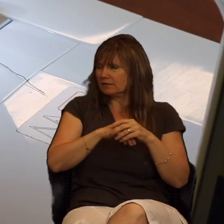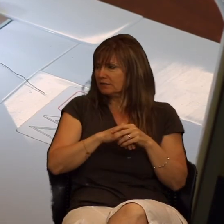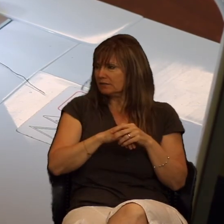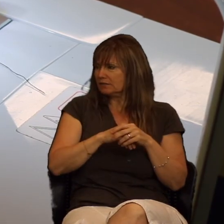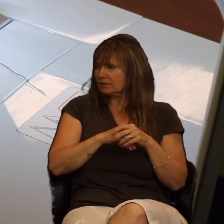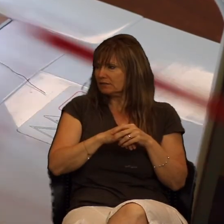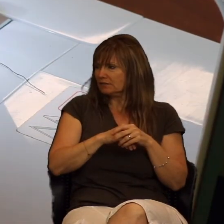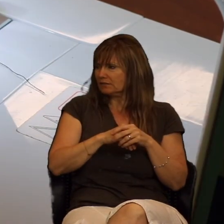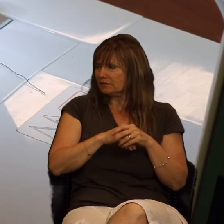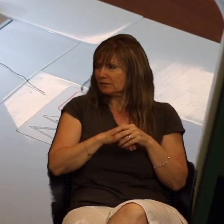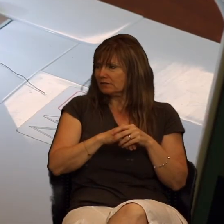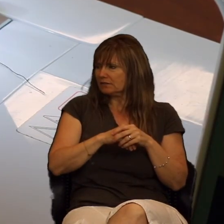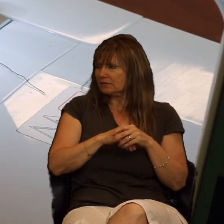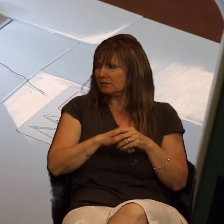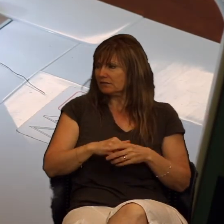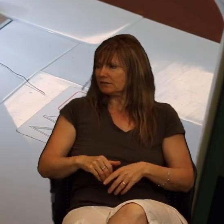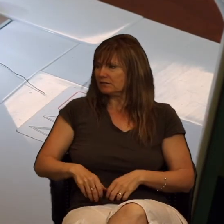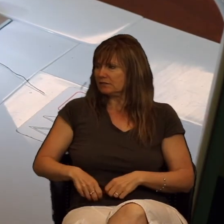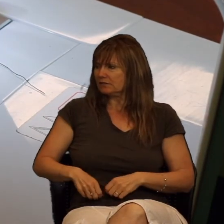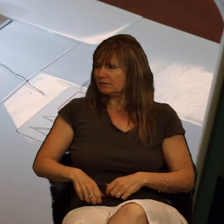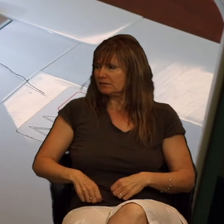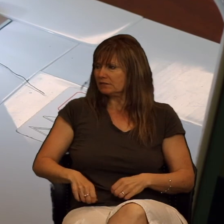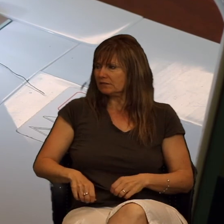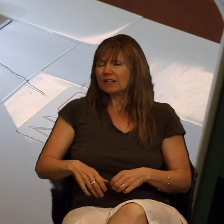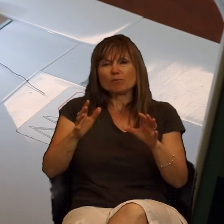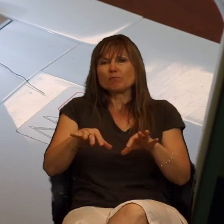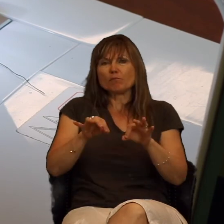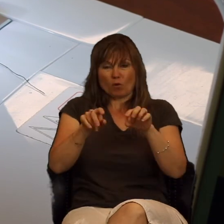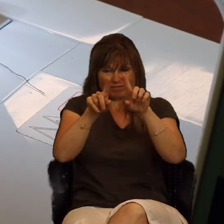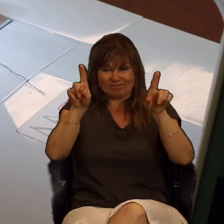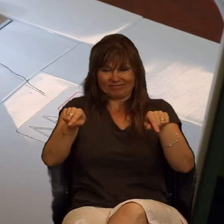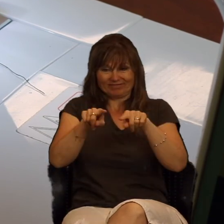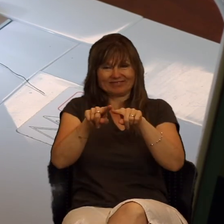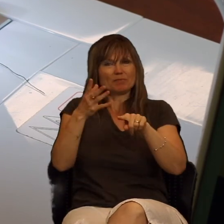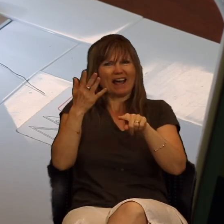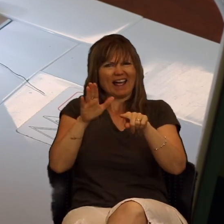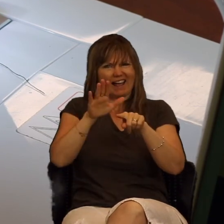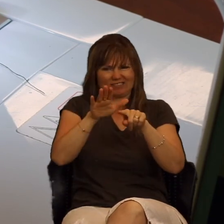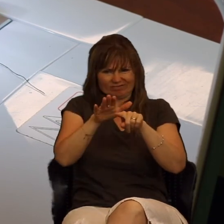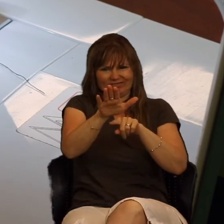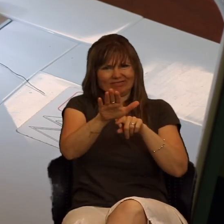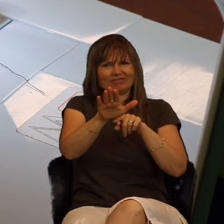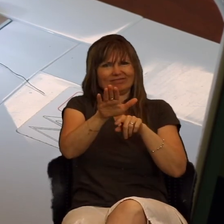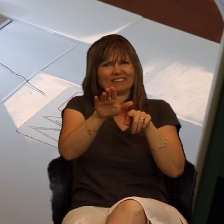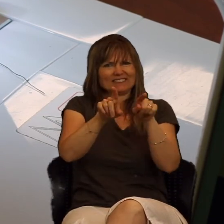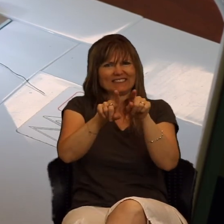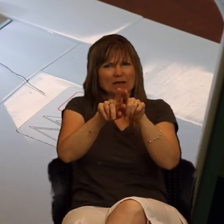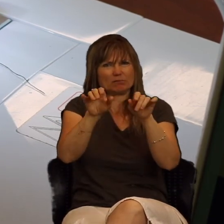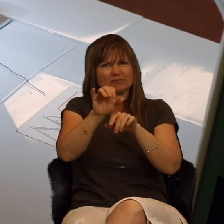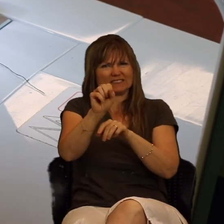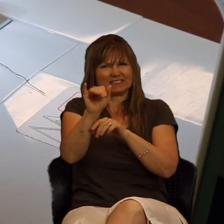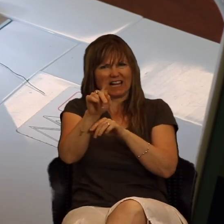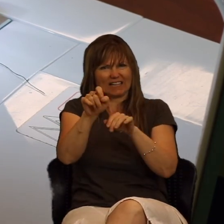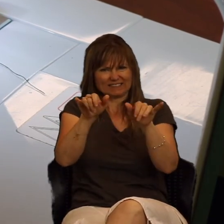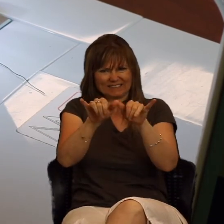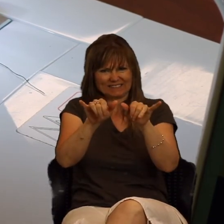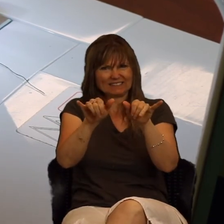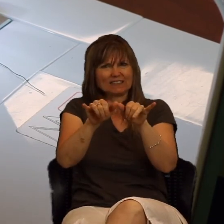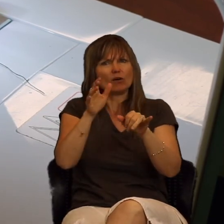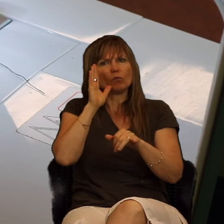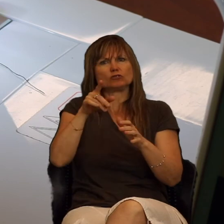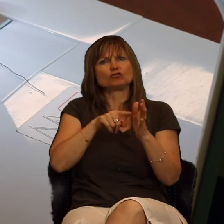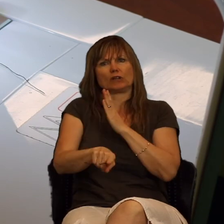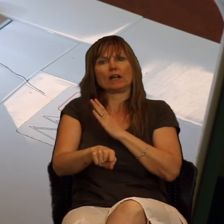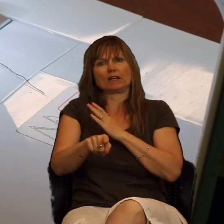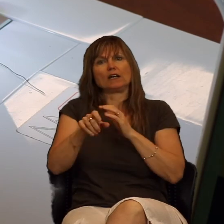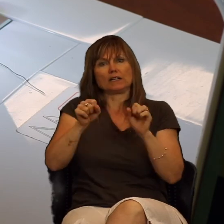top. I'm just going to make sure I can fit my hand into there once I have my pocket in place. So 6 inches, I